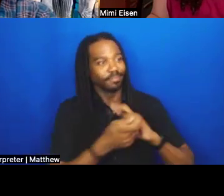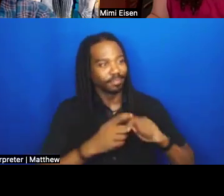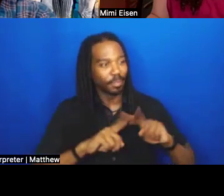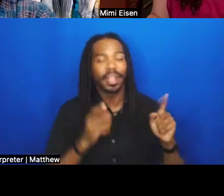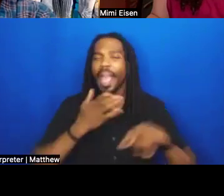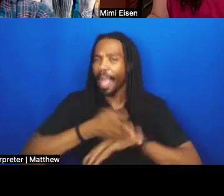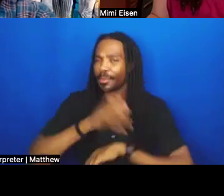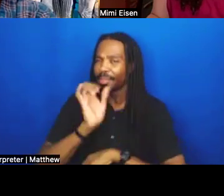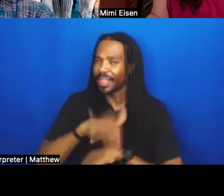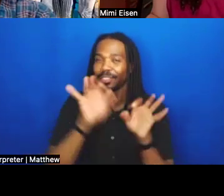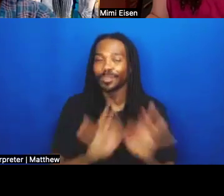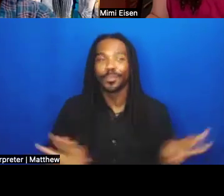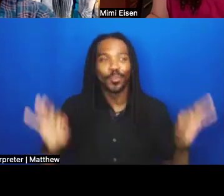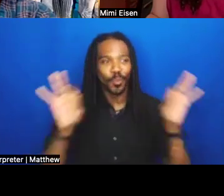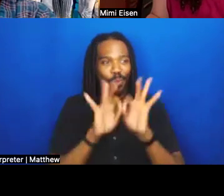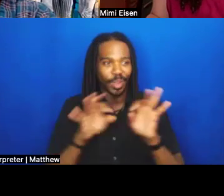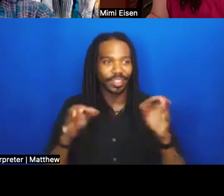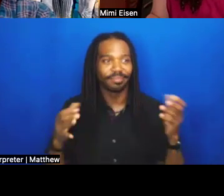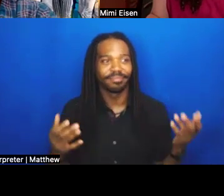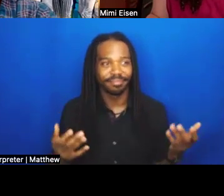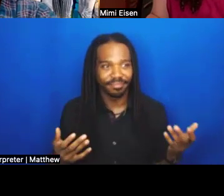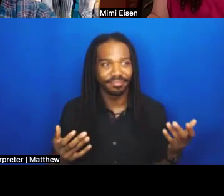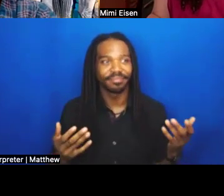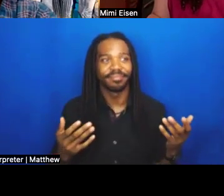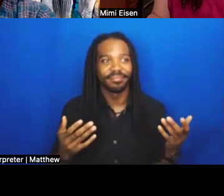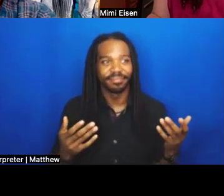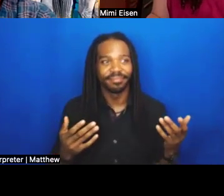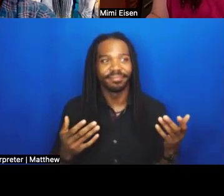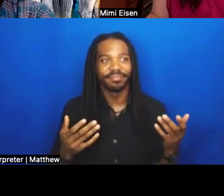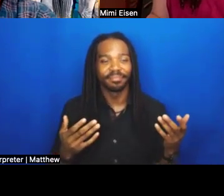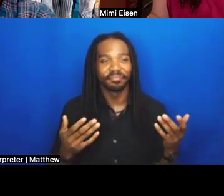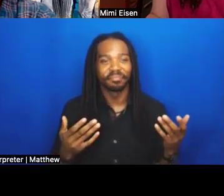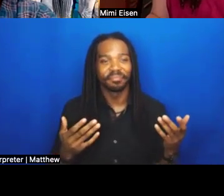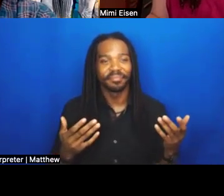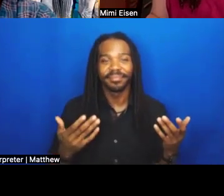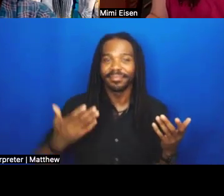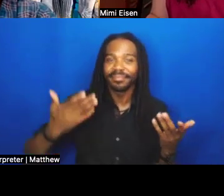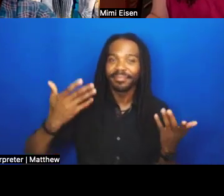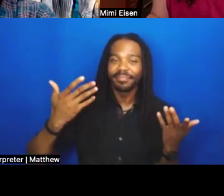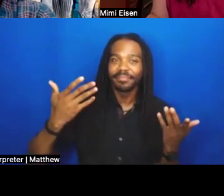important. But also, I think, the